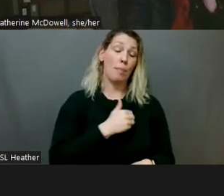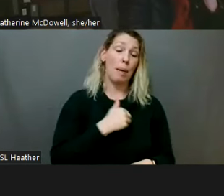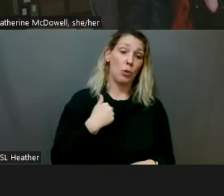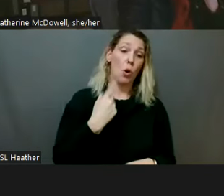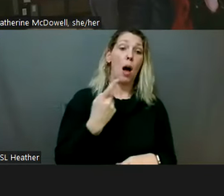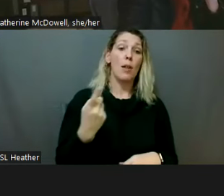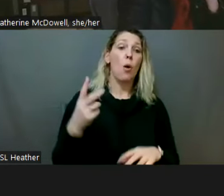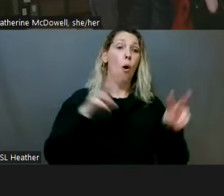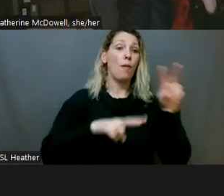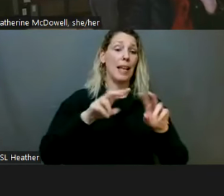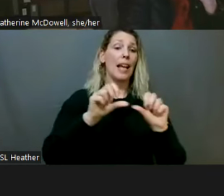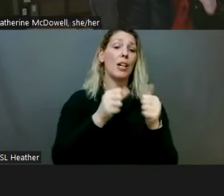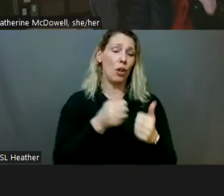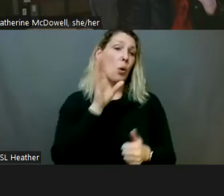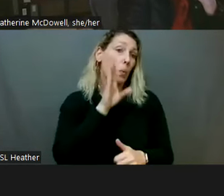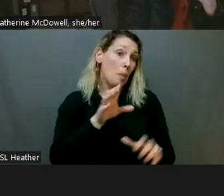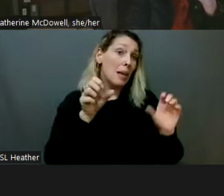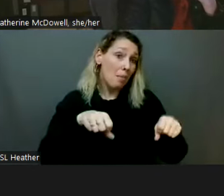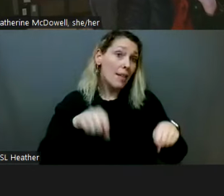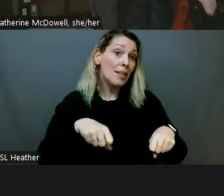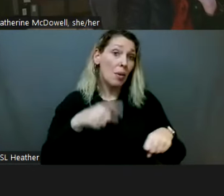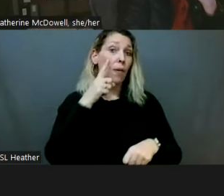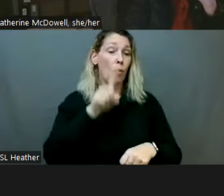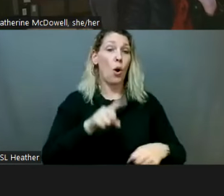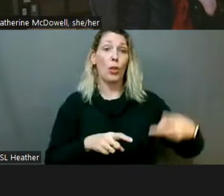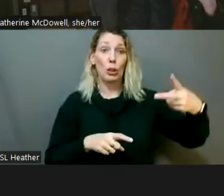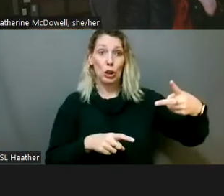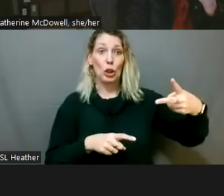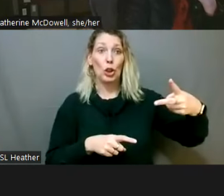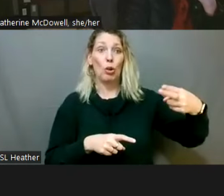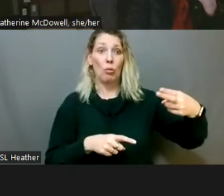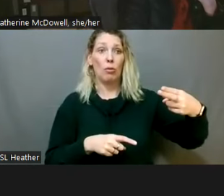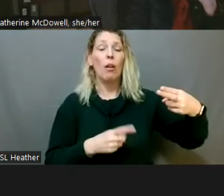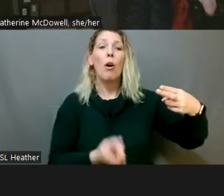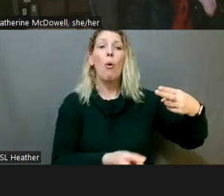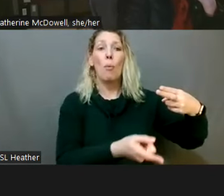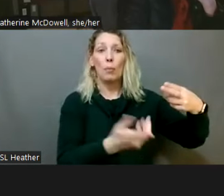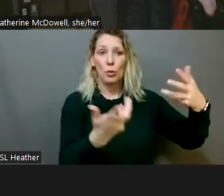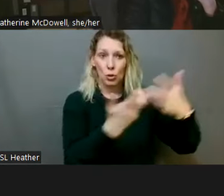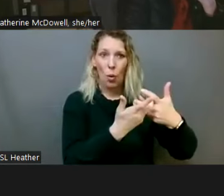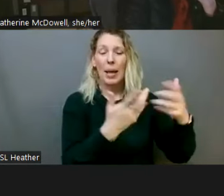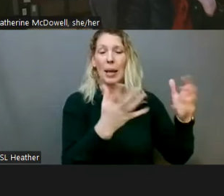oversight agency, it would definitely be possible for the 2 of those to hold a joint meeting,